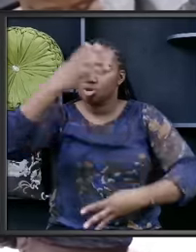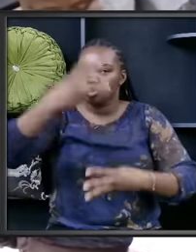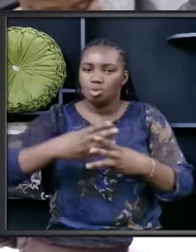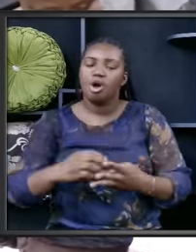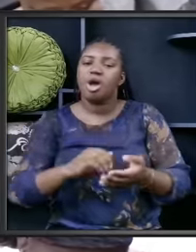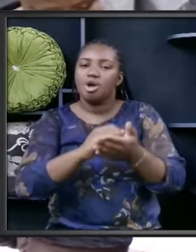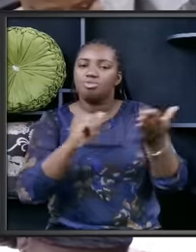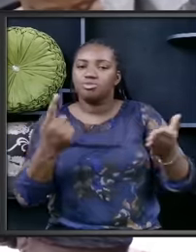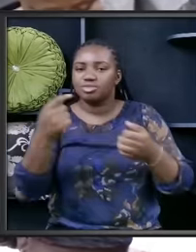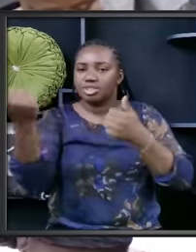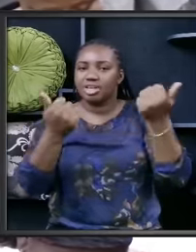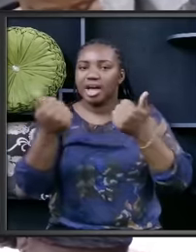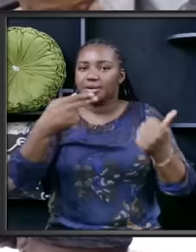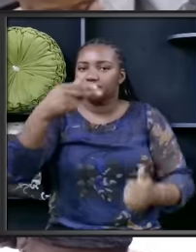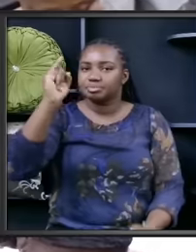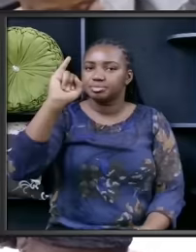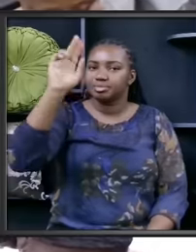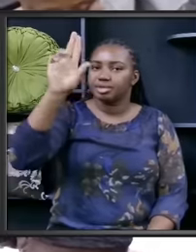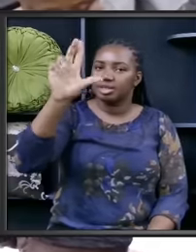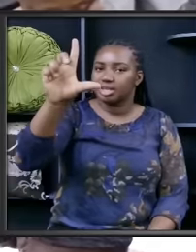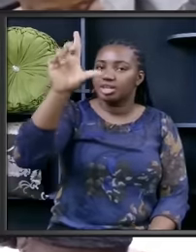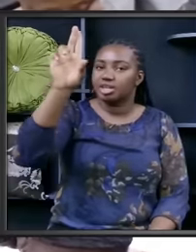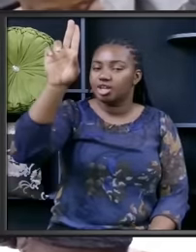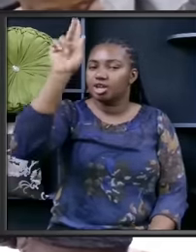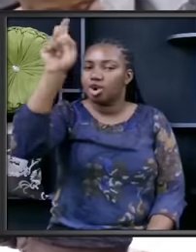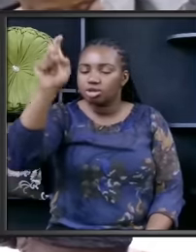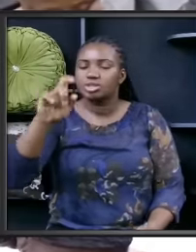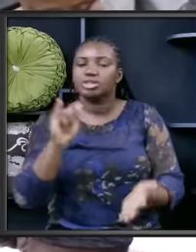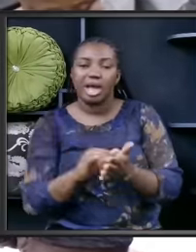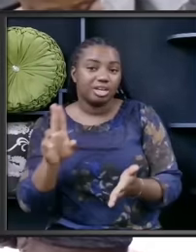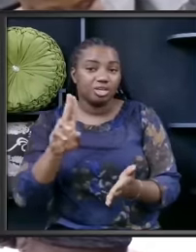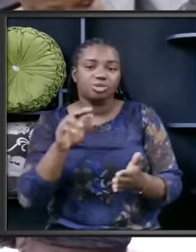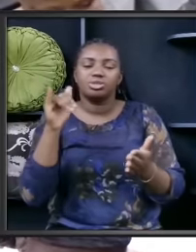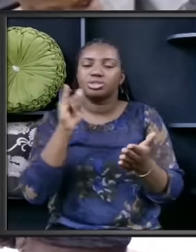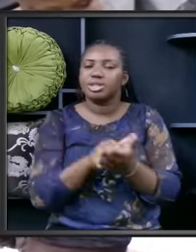hillocks. Where carry they come home that night. And the come home,